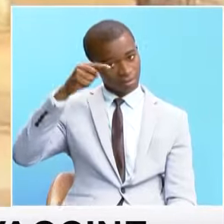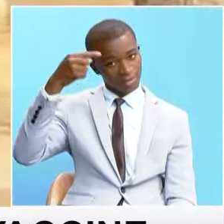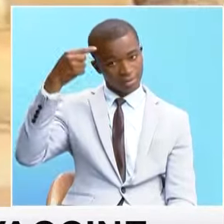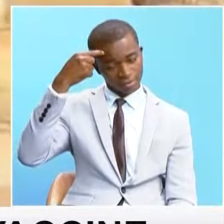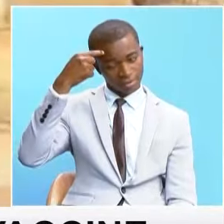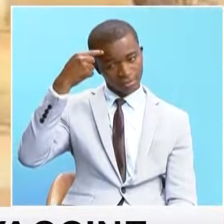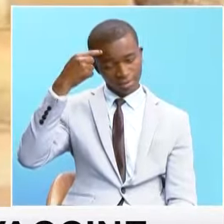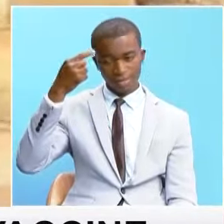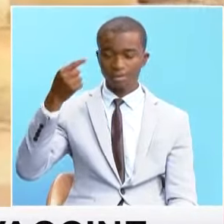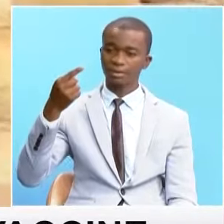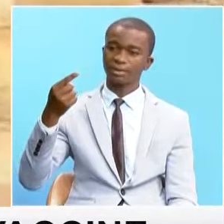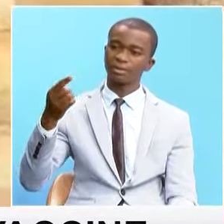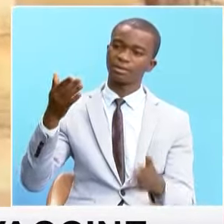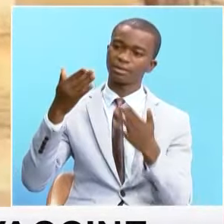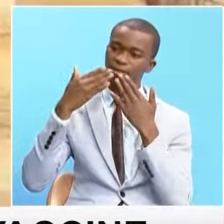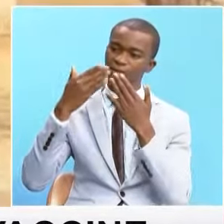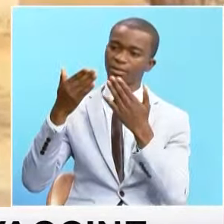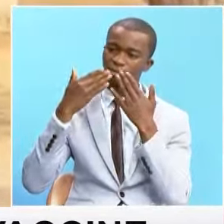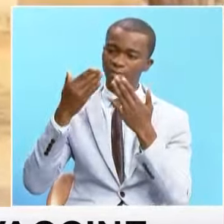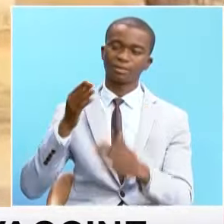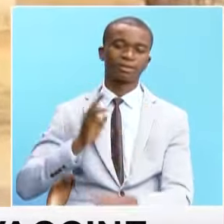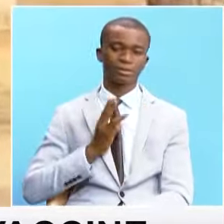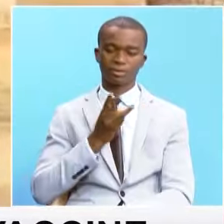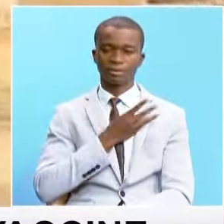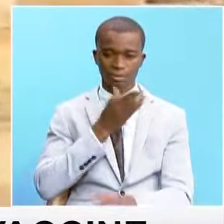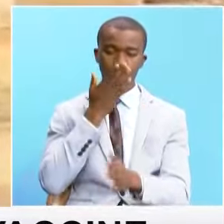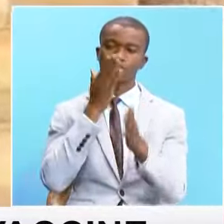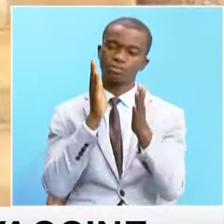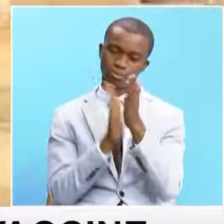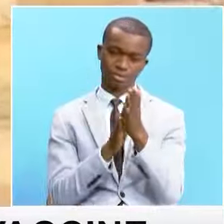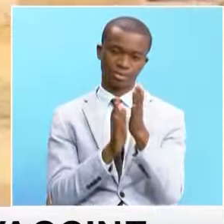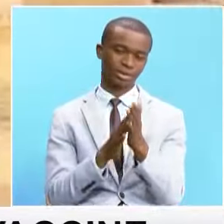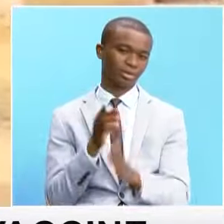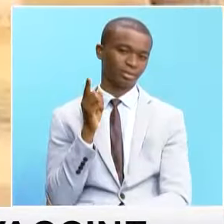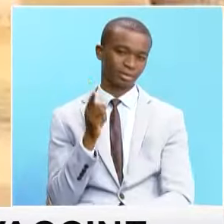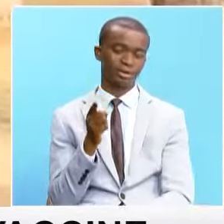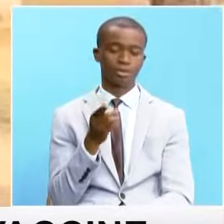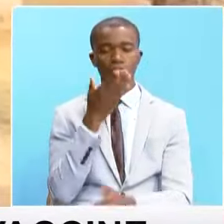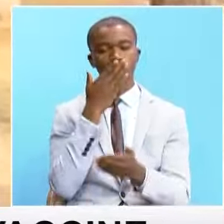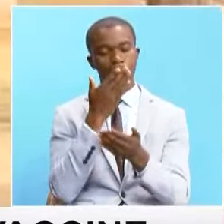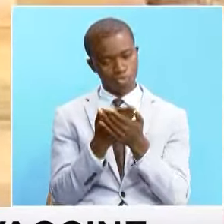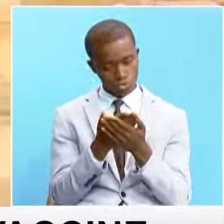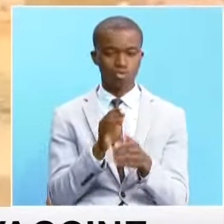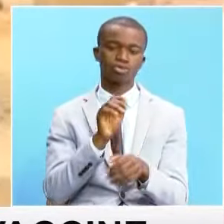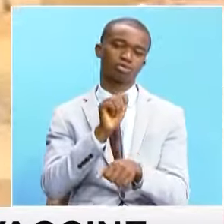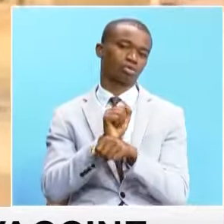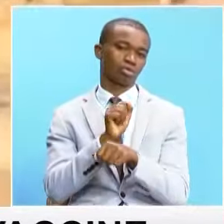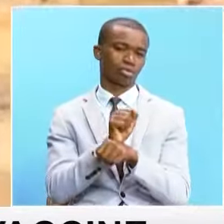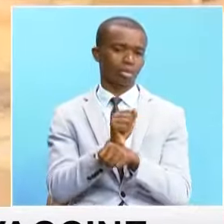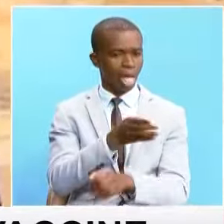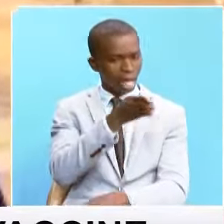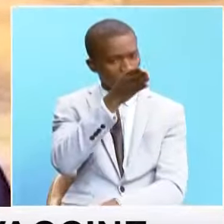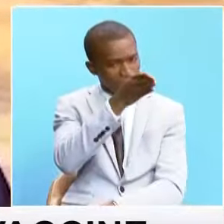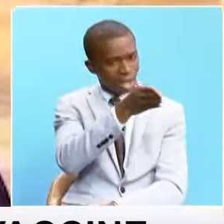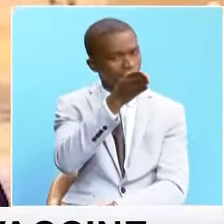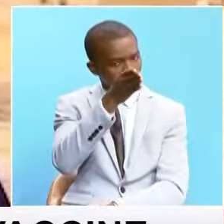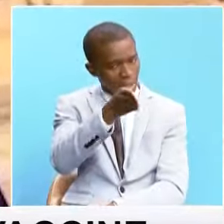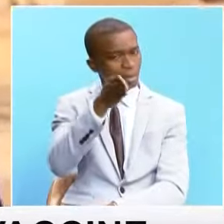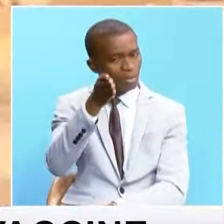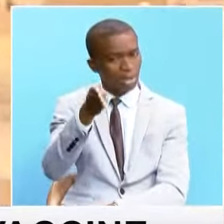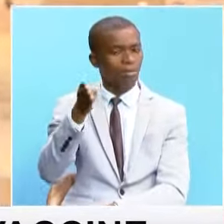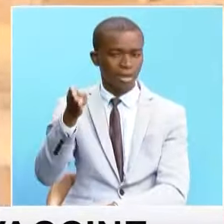with the health, the job which they're doing now, going around door by door, vaccinating for polio,